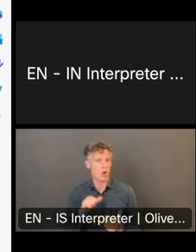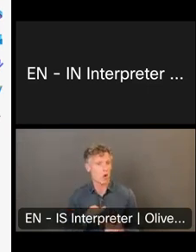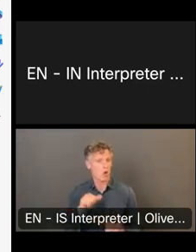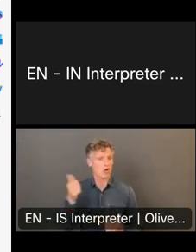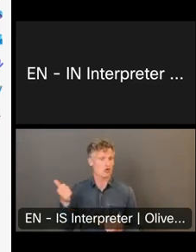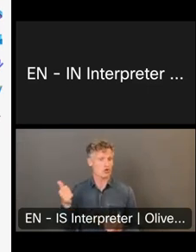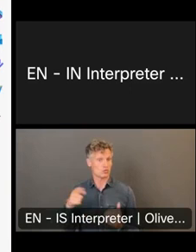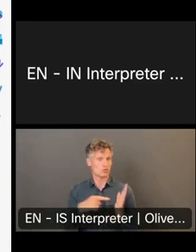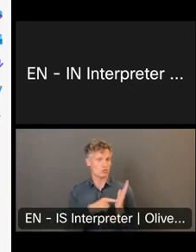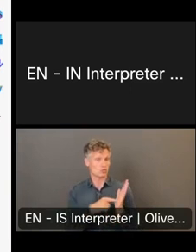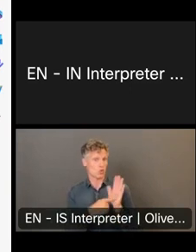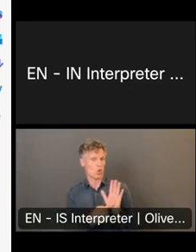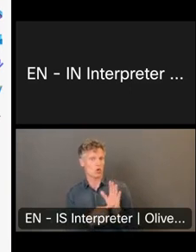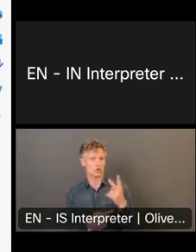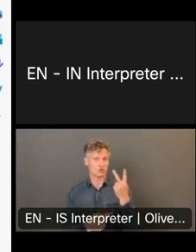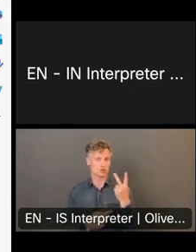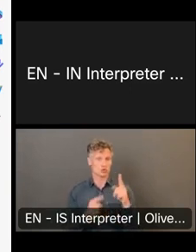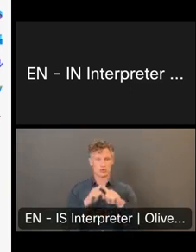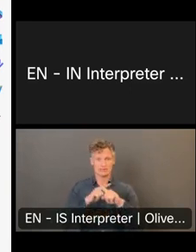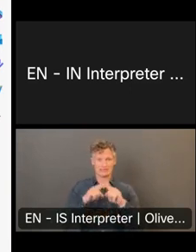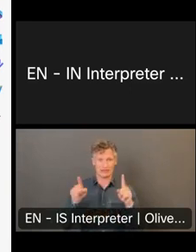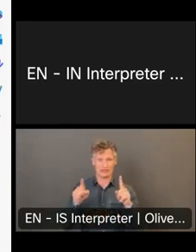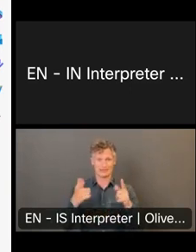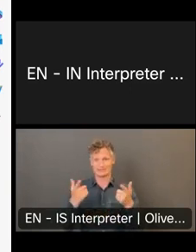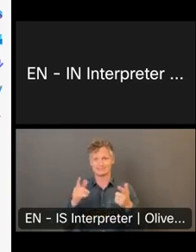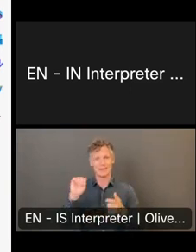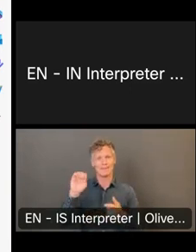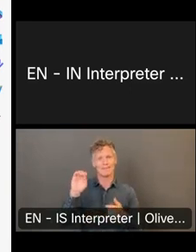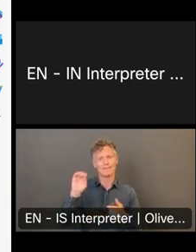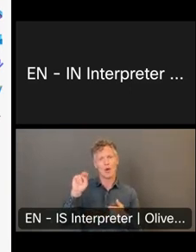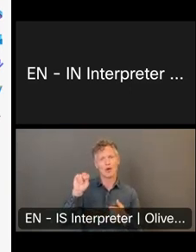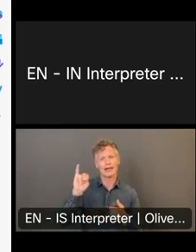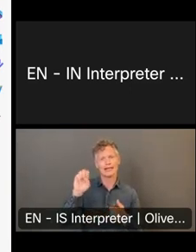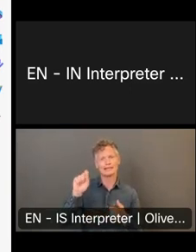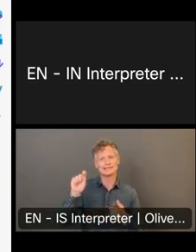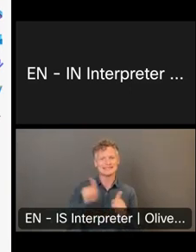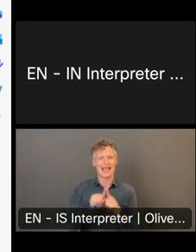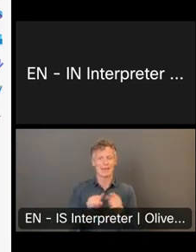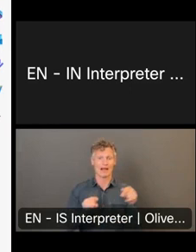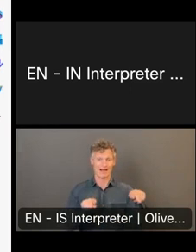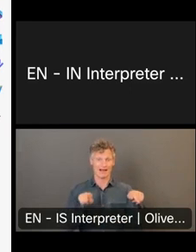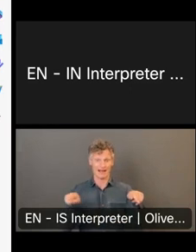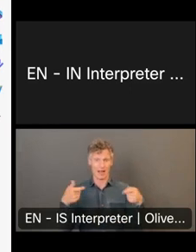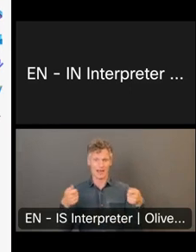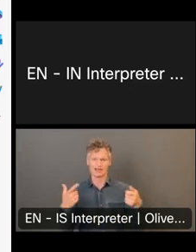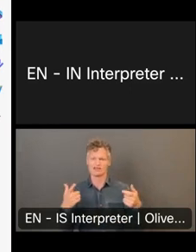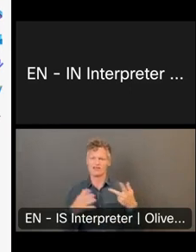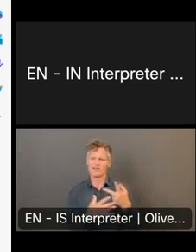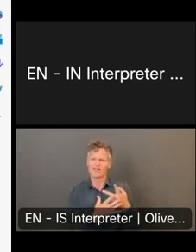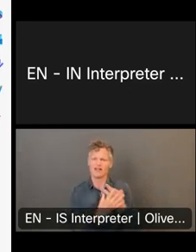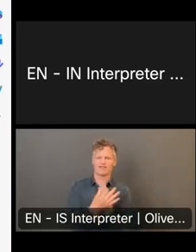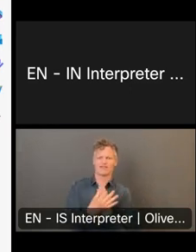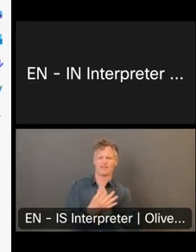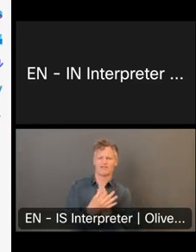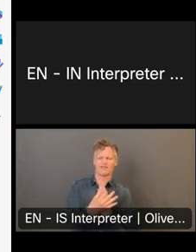two halves are put together. So Karsten, working within relevance theory, where there's really just one principle of optimal relevance,